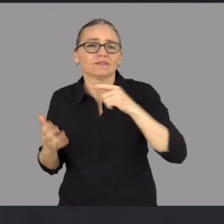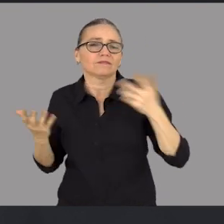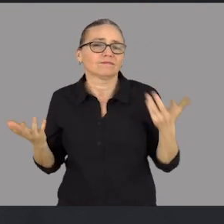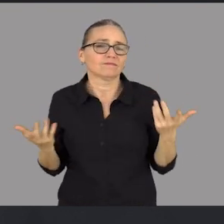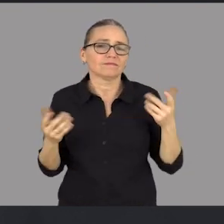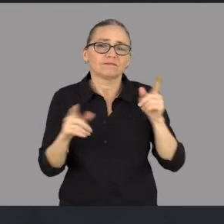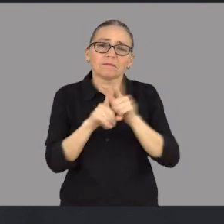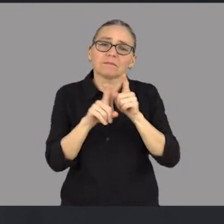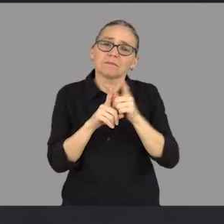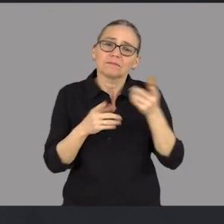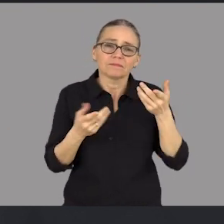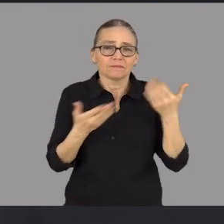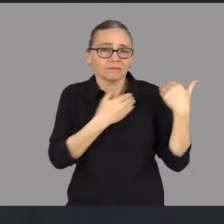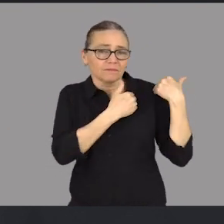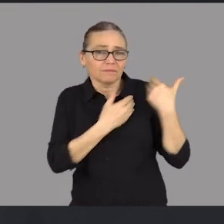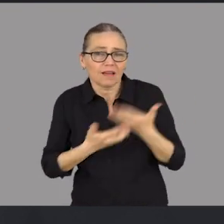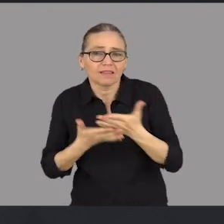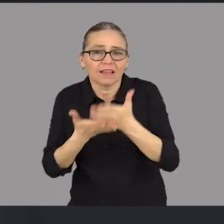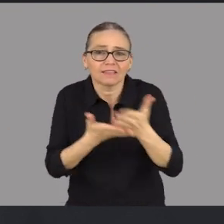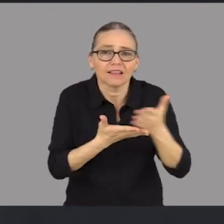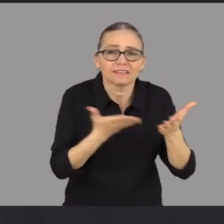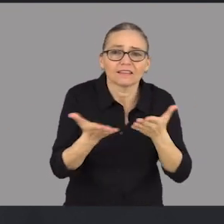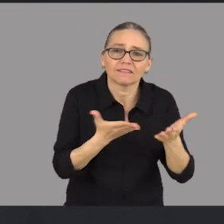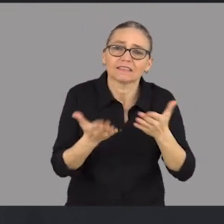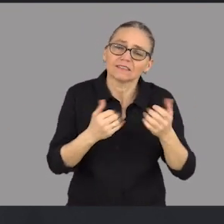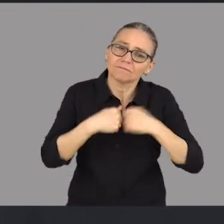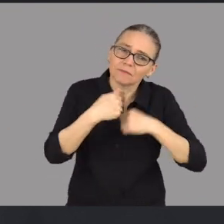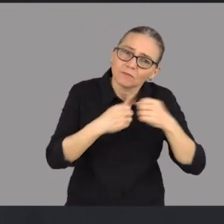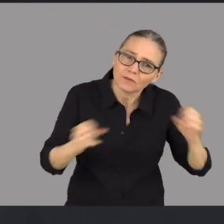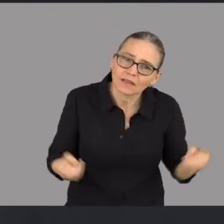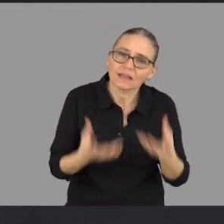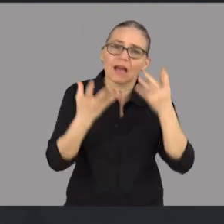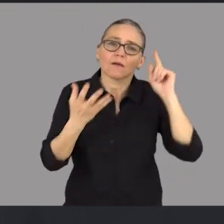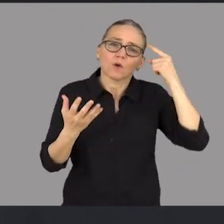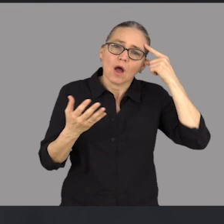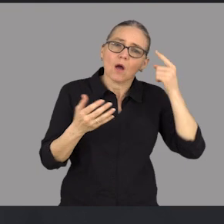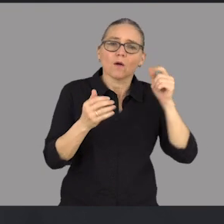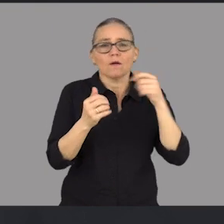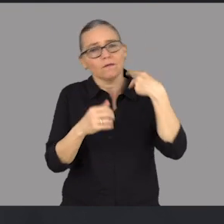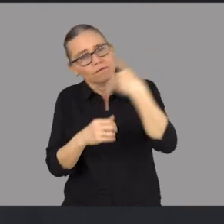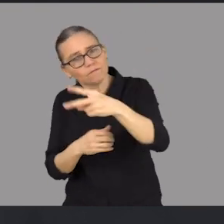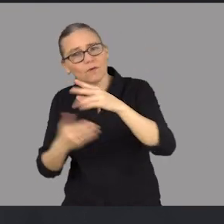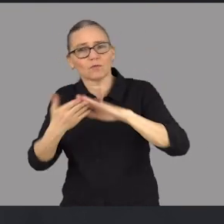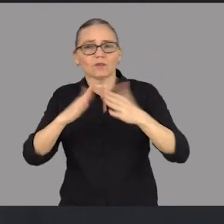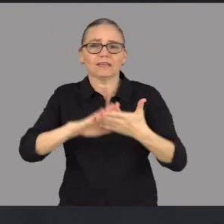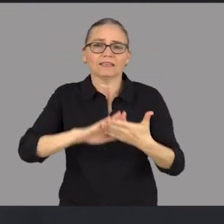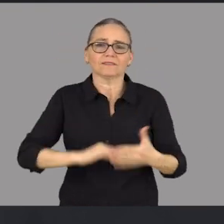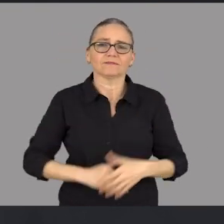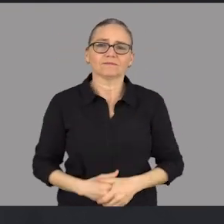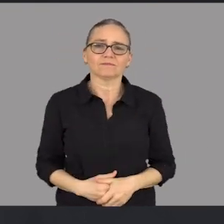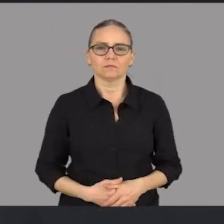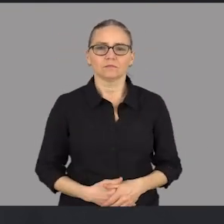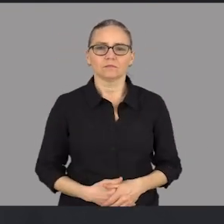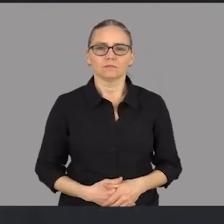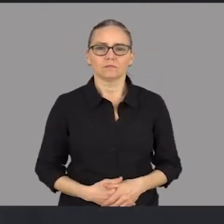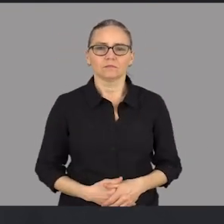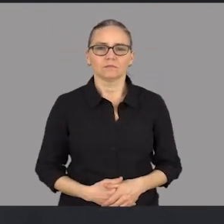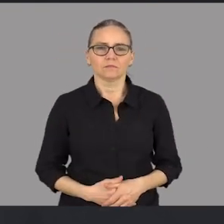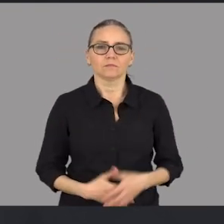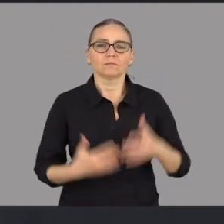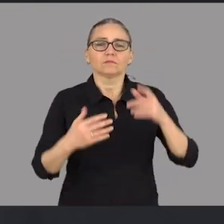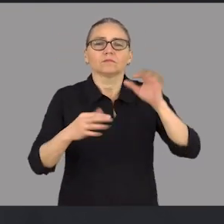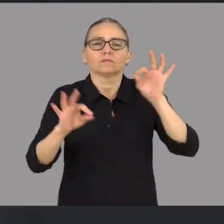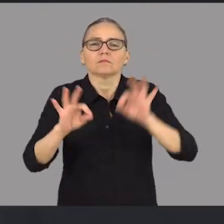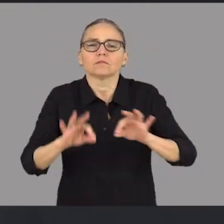would also say, as a service provider, build relationships with the employers in your community prior